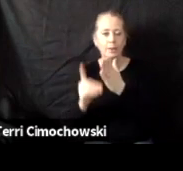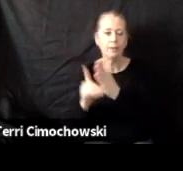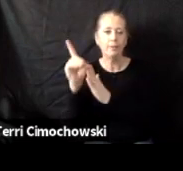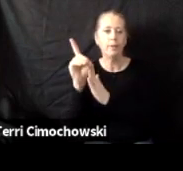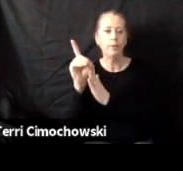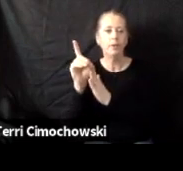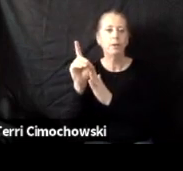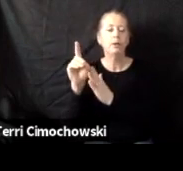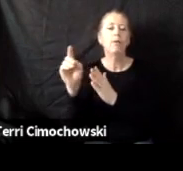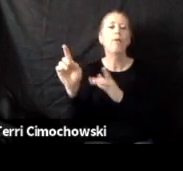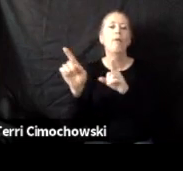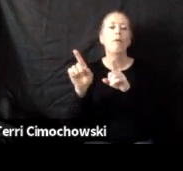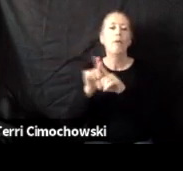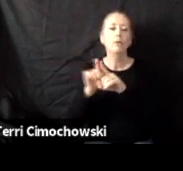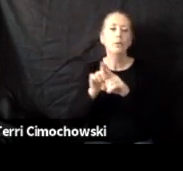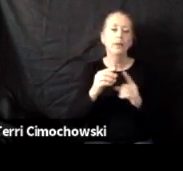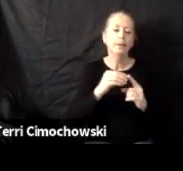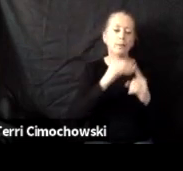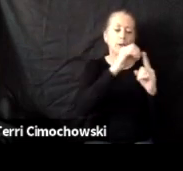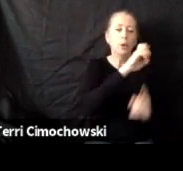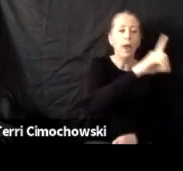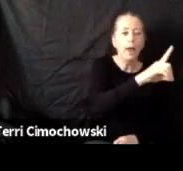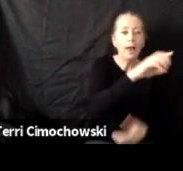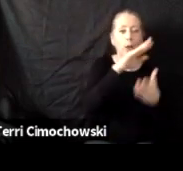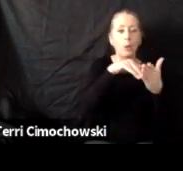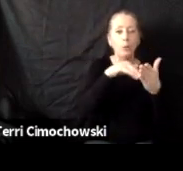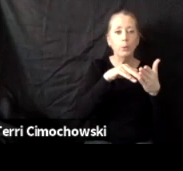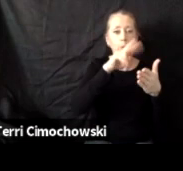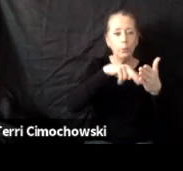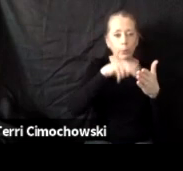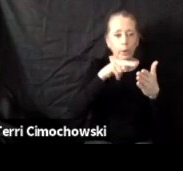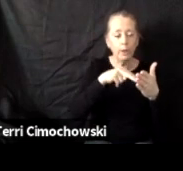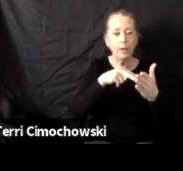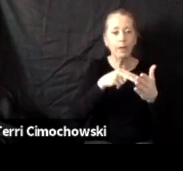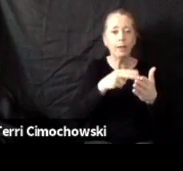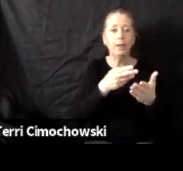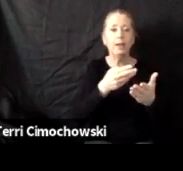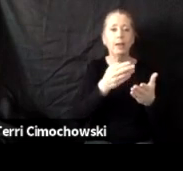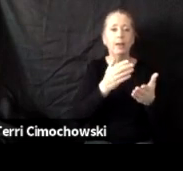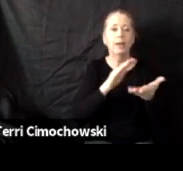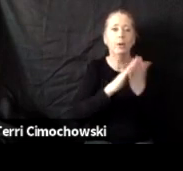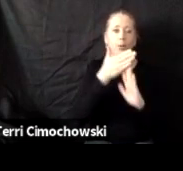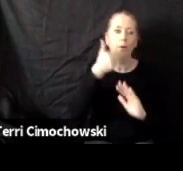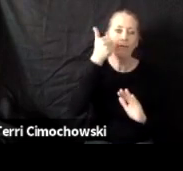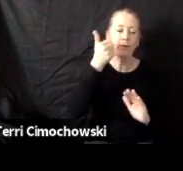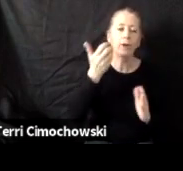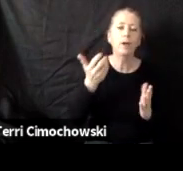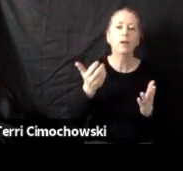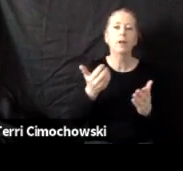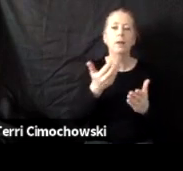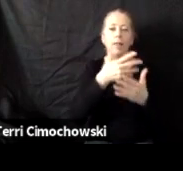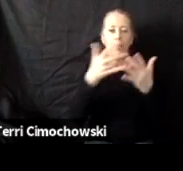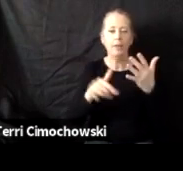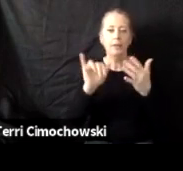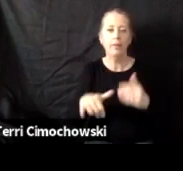would be special ed, reading recovery, math recovery. So those same supports that we have in the brick and mortar will also be